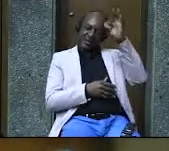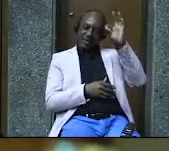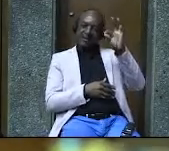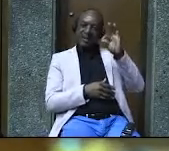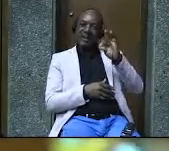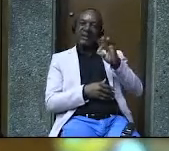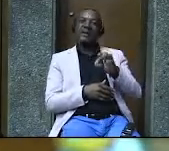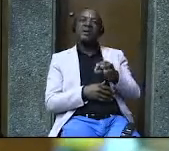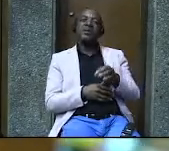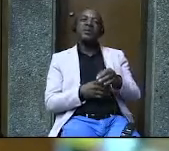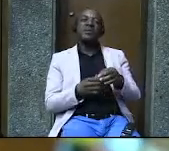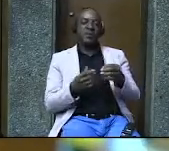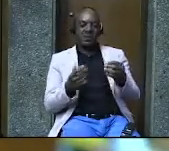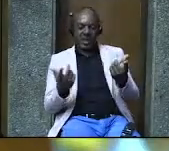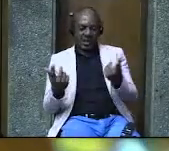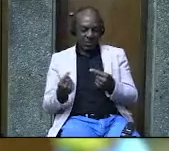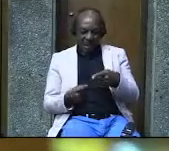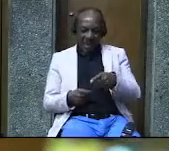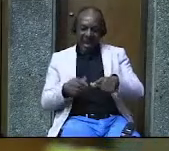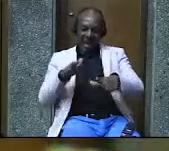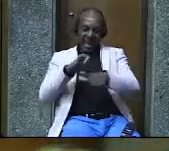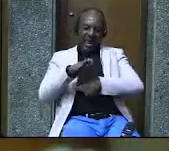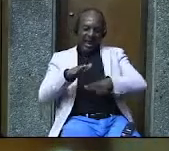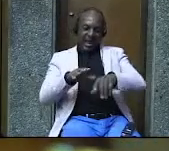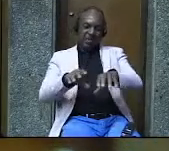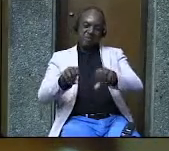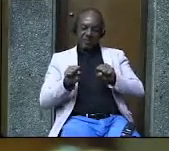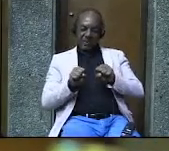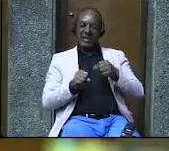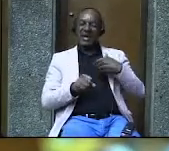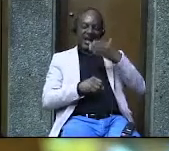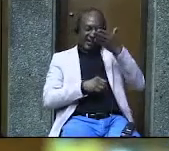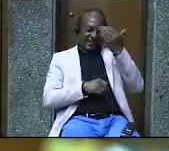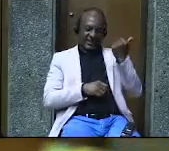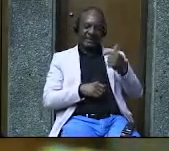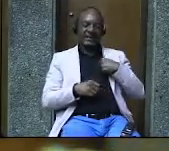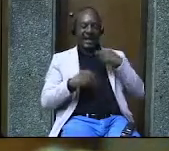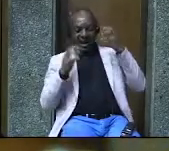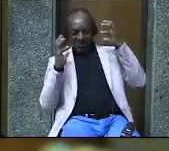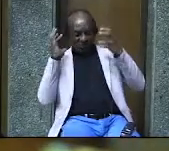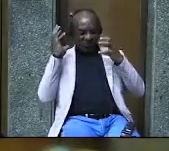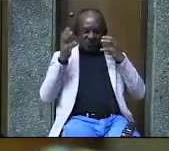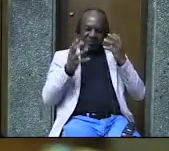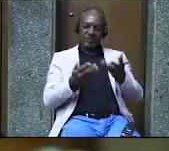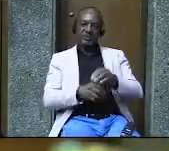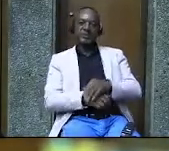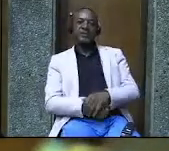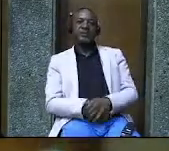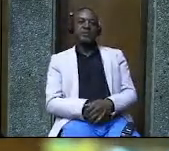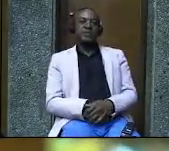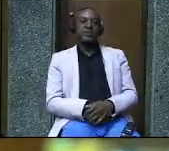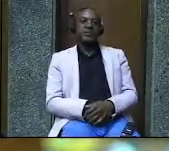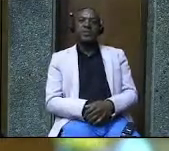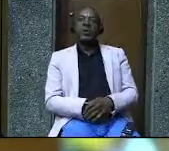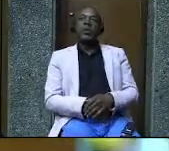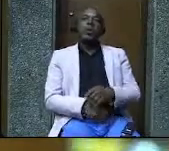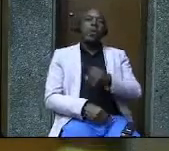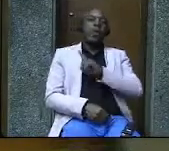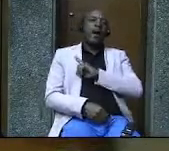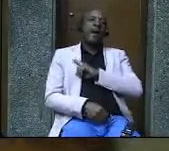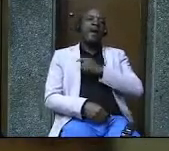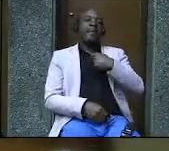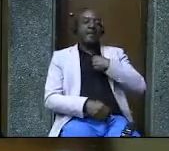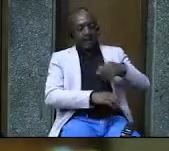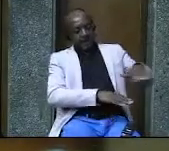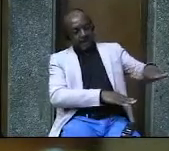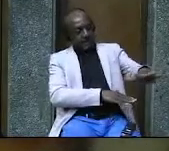expropriation noma i-dispossession or in I don't know. Sengconfused manje. Ngoba lapha Everton, i-Everton